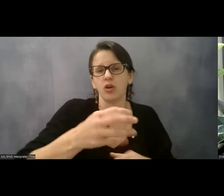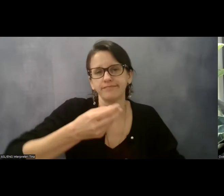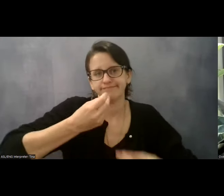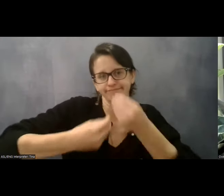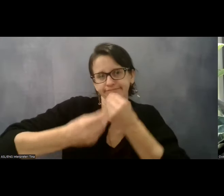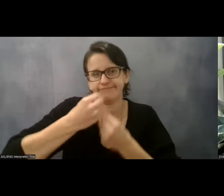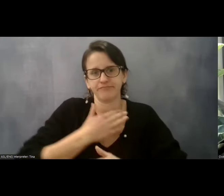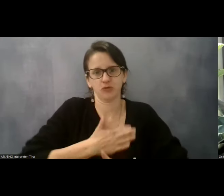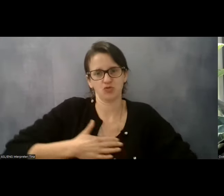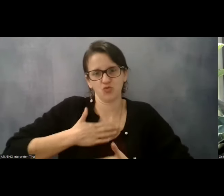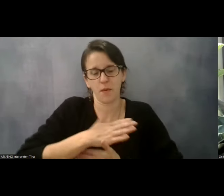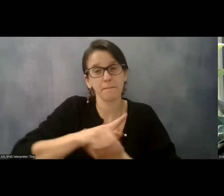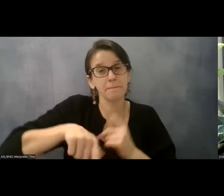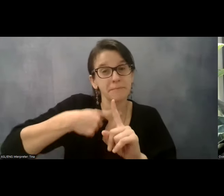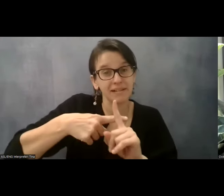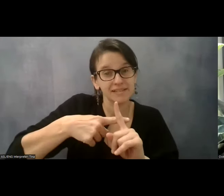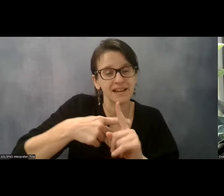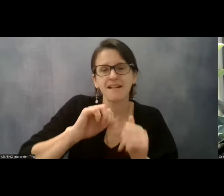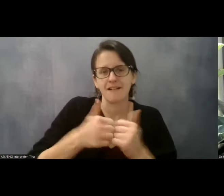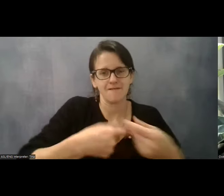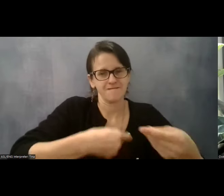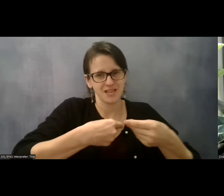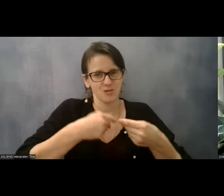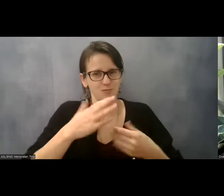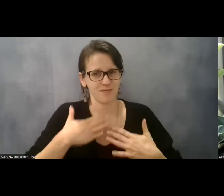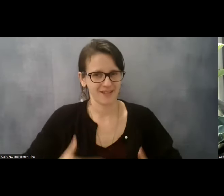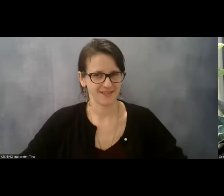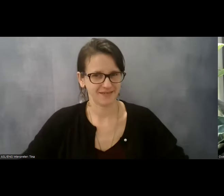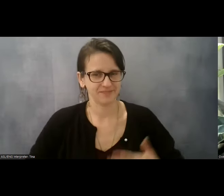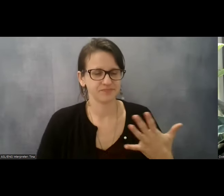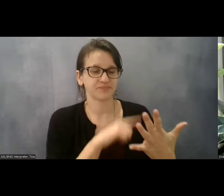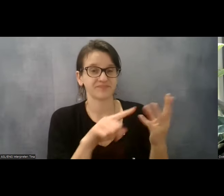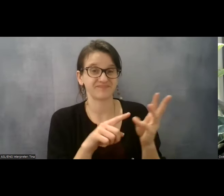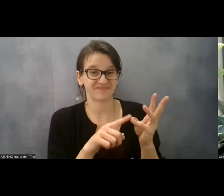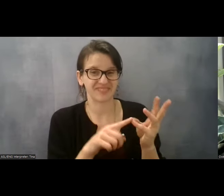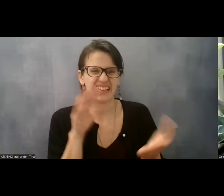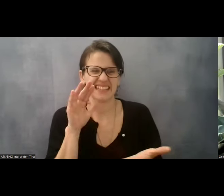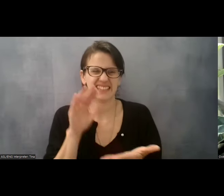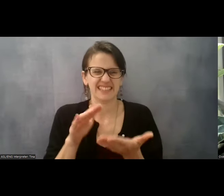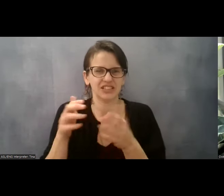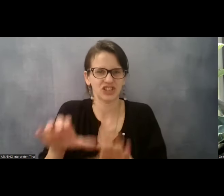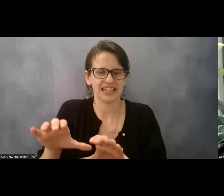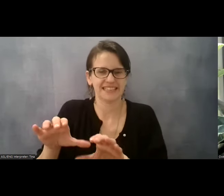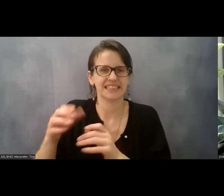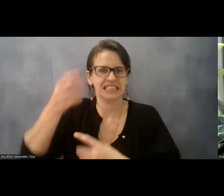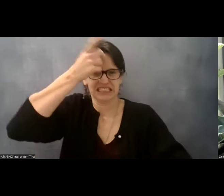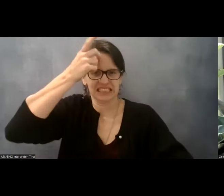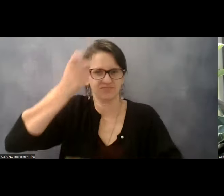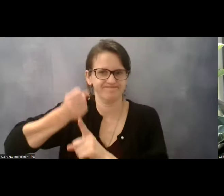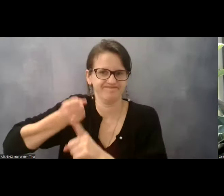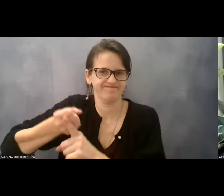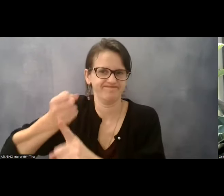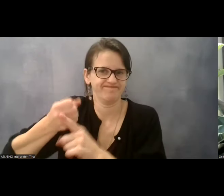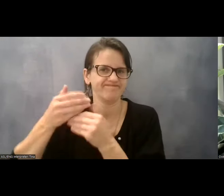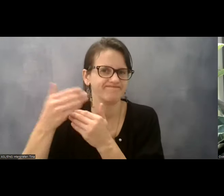and the nourishment you take into your body. Number six is reducing your risk of chronic disease, because the science is super clear that